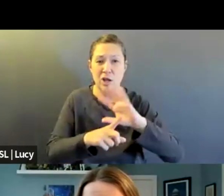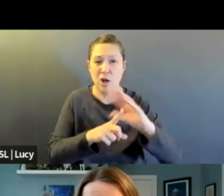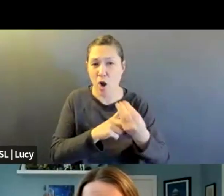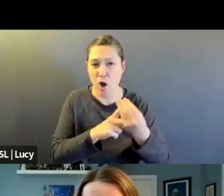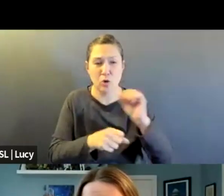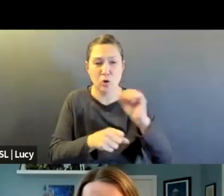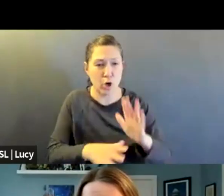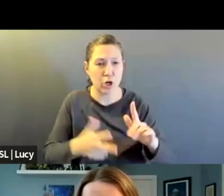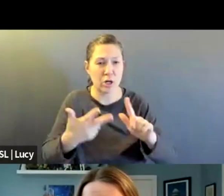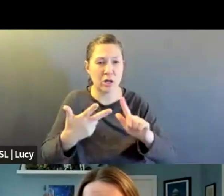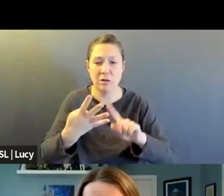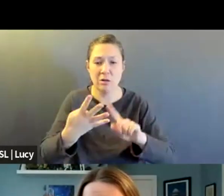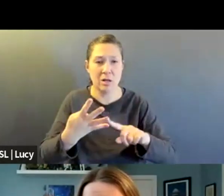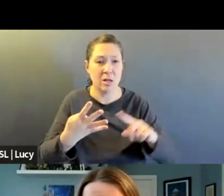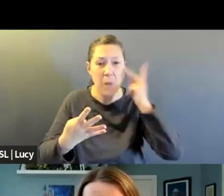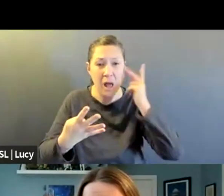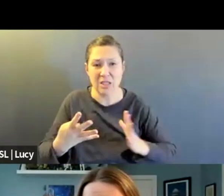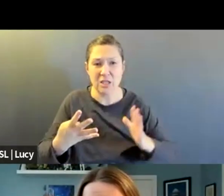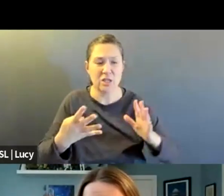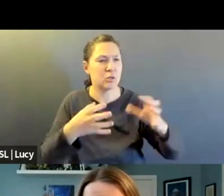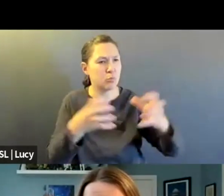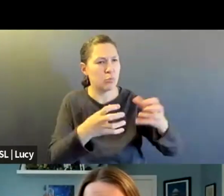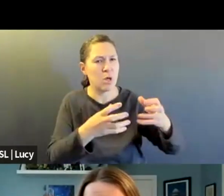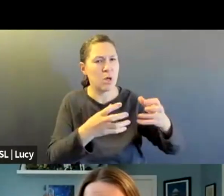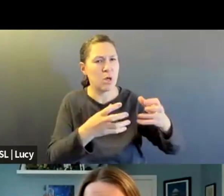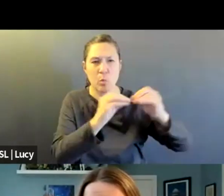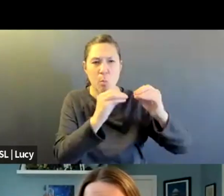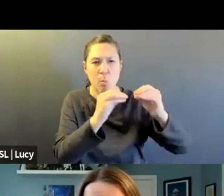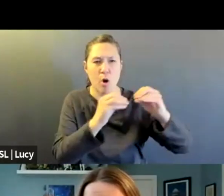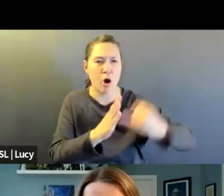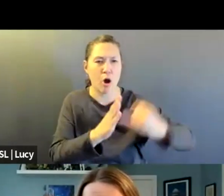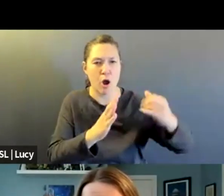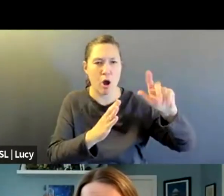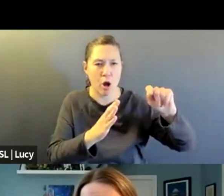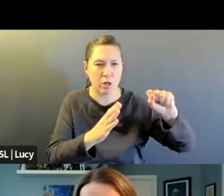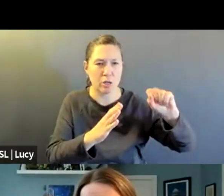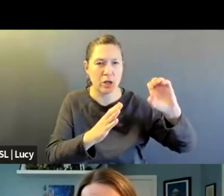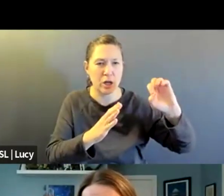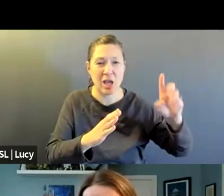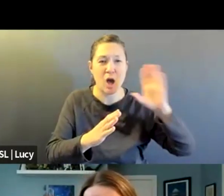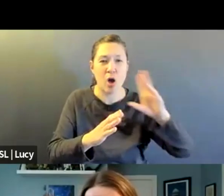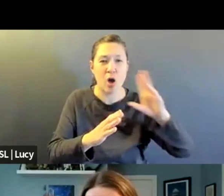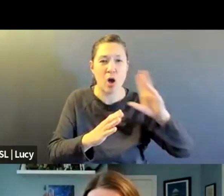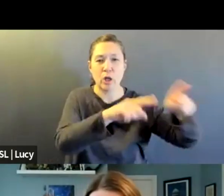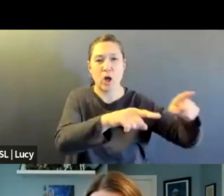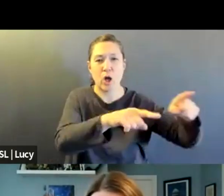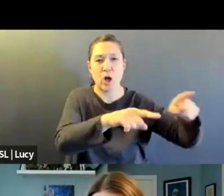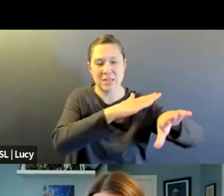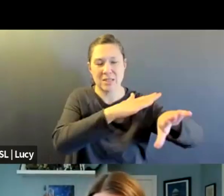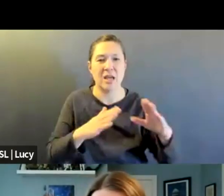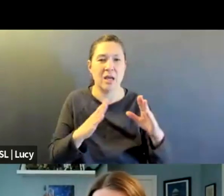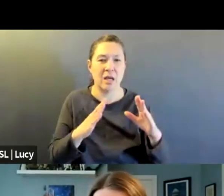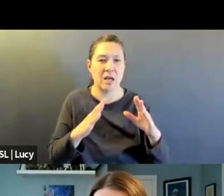for transparency and investment in arts education. We're then going to head inside for a hearing at 10 a.m. that is a joint oversight hearing on